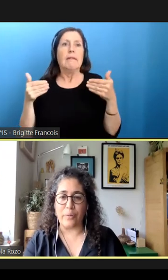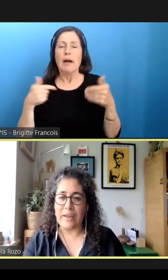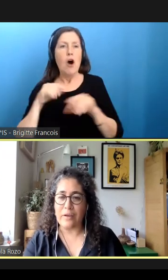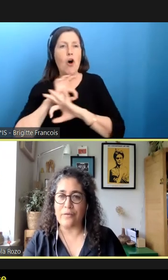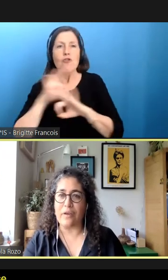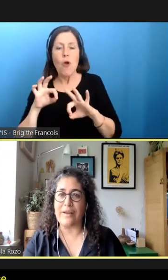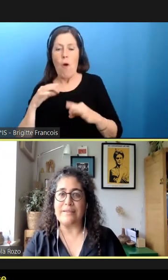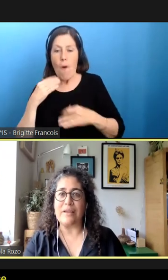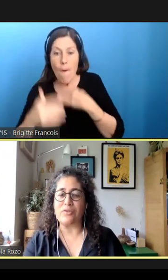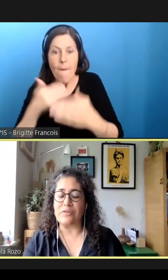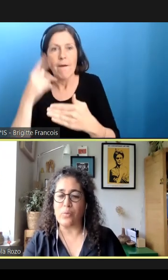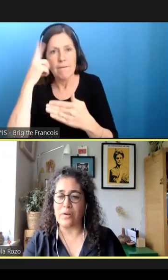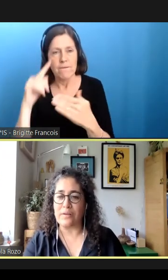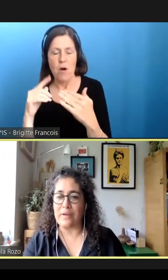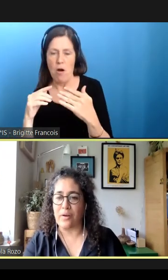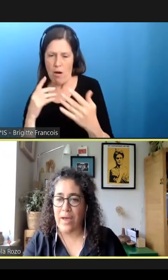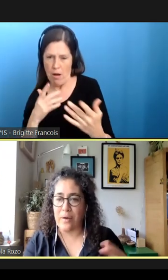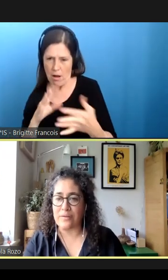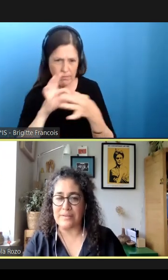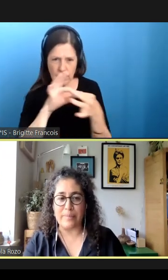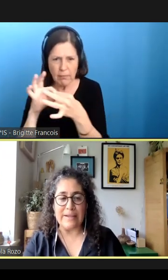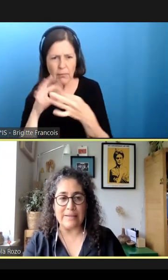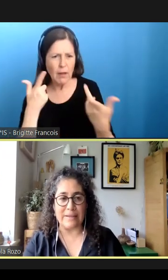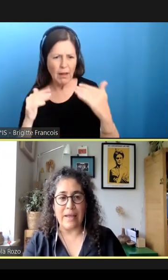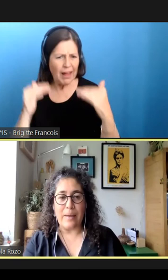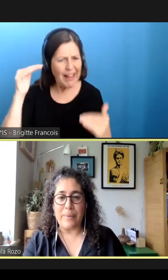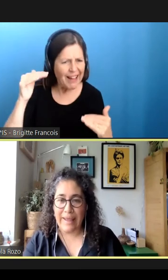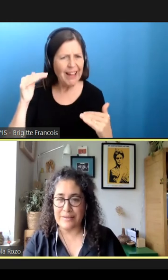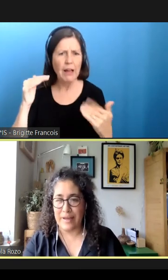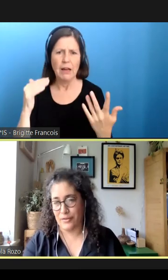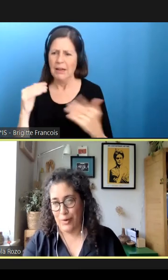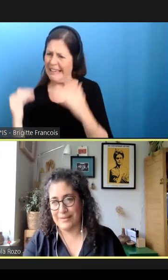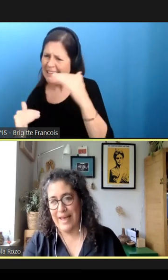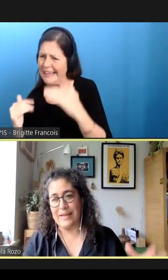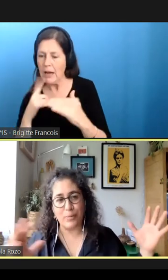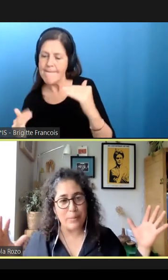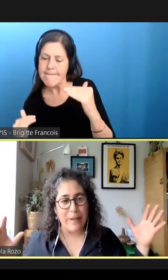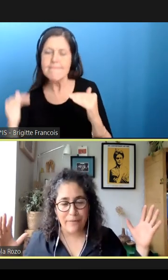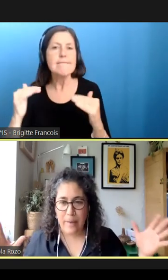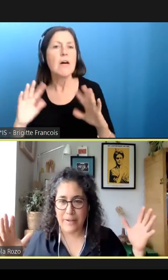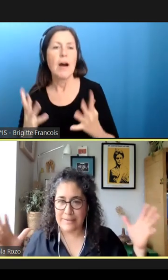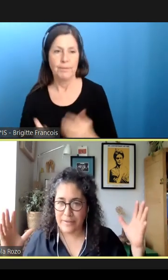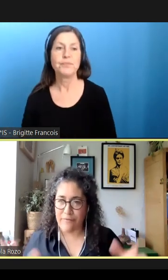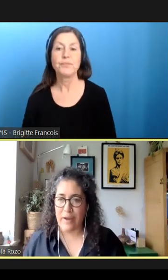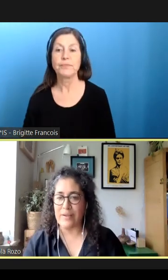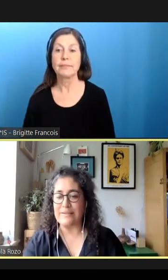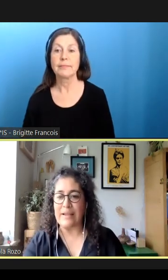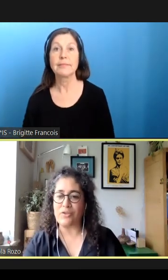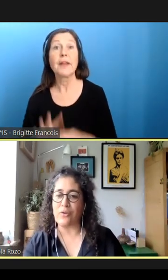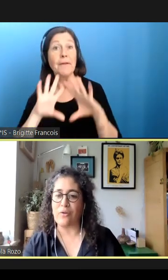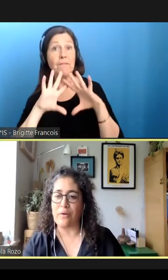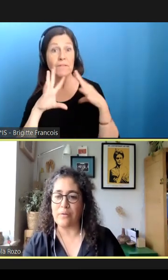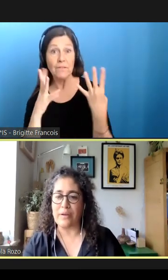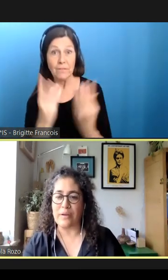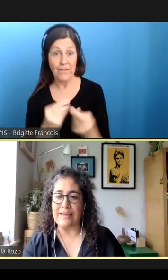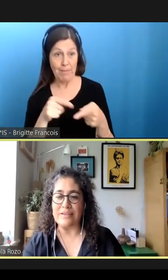So many of the organizations that works around disability place, as Joanna said, like families at the very center